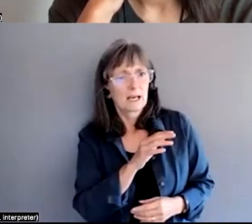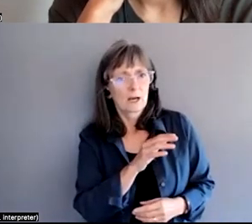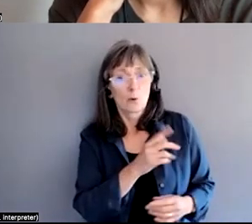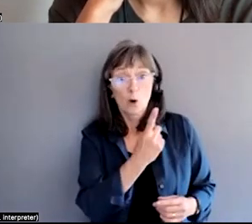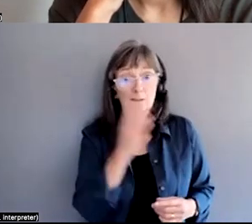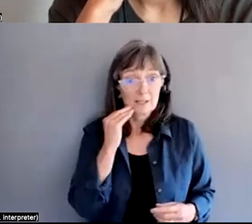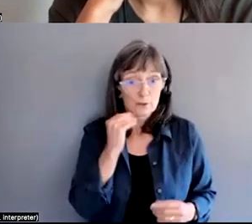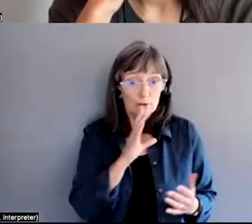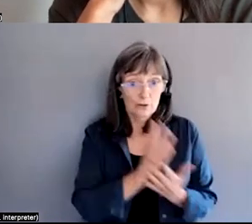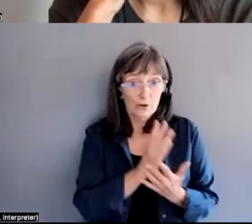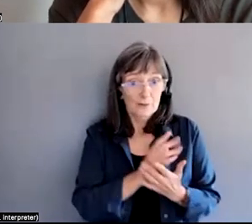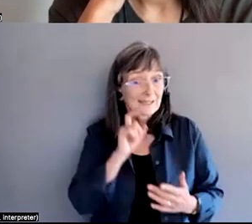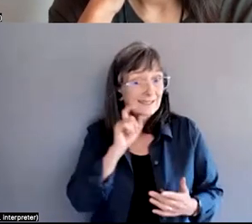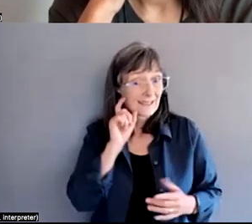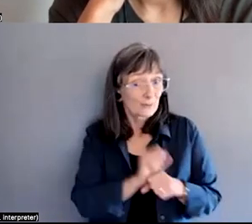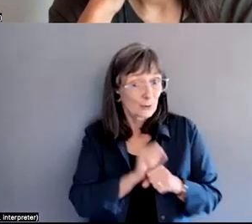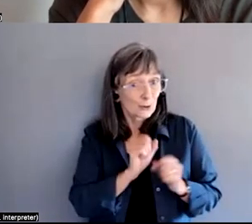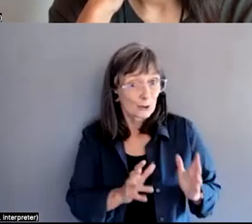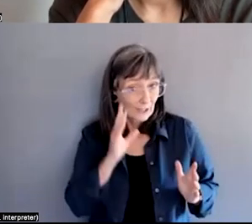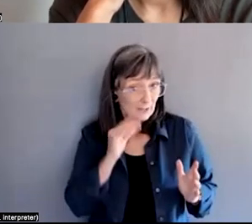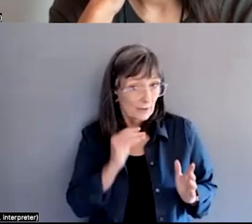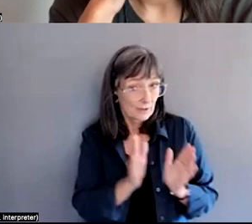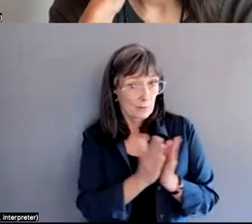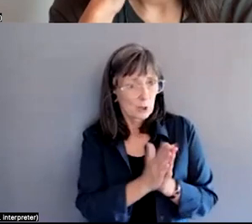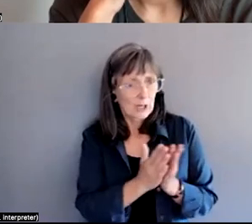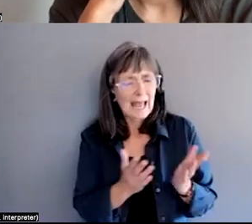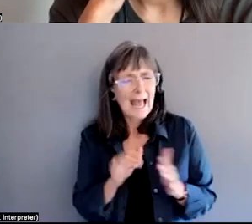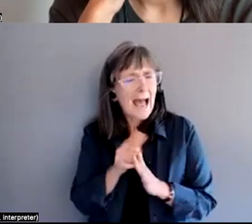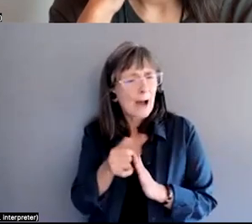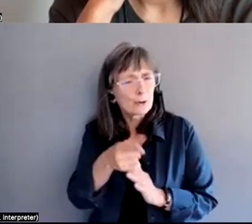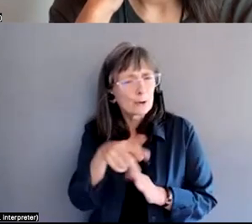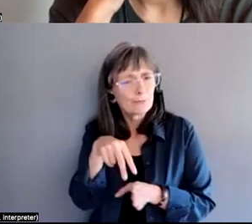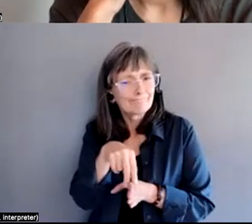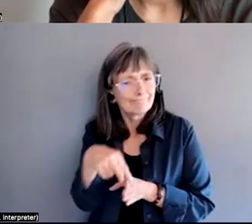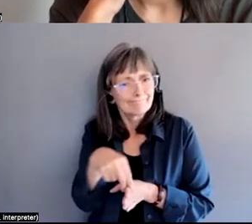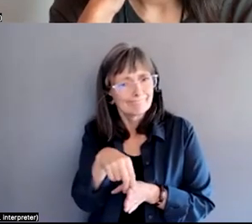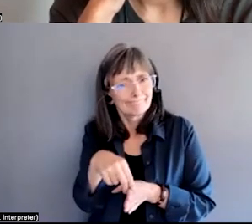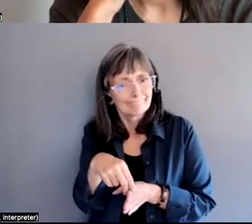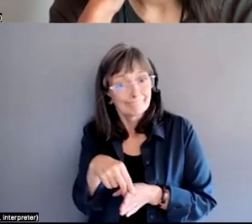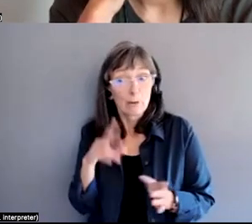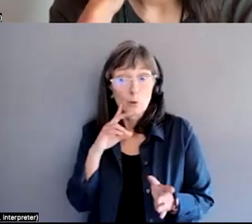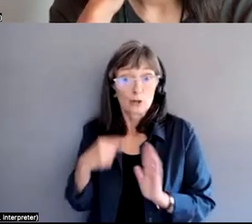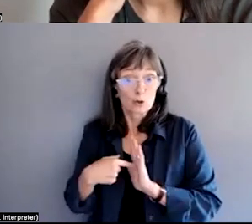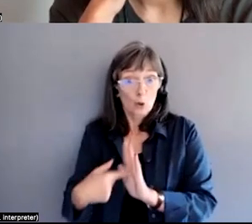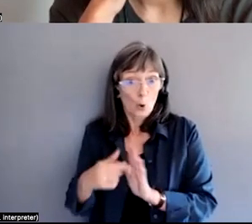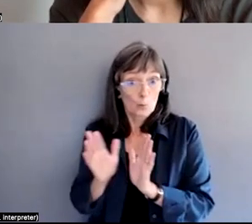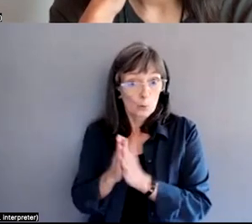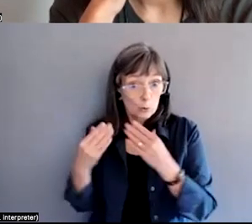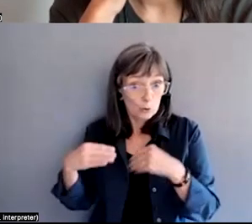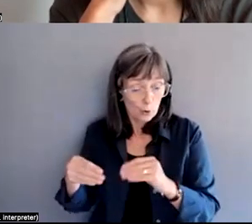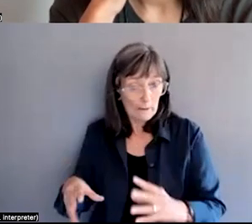and so on. How do you negotiate the line between what will be acceptable to show on a cover and what will